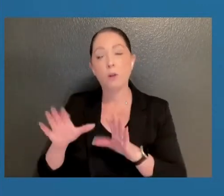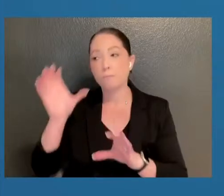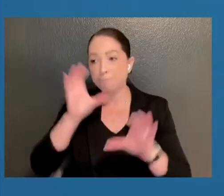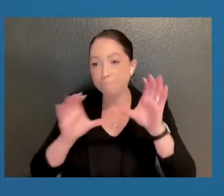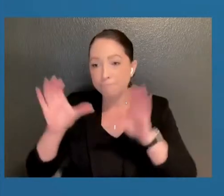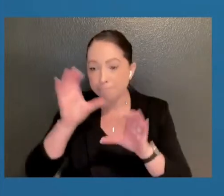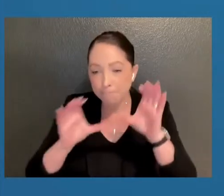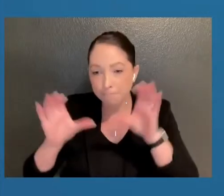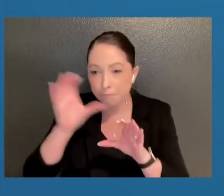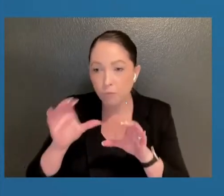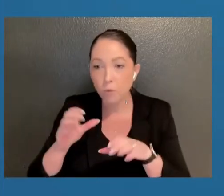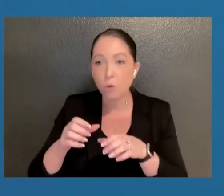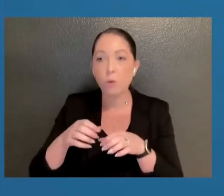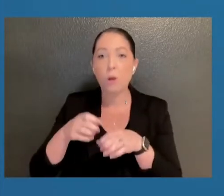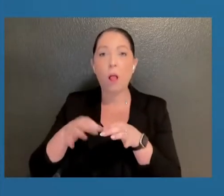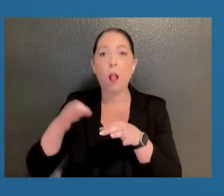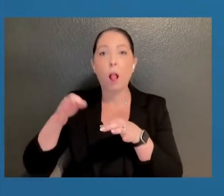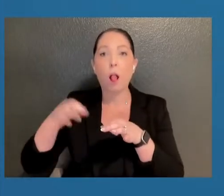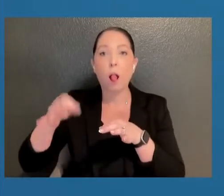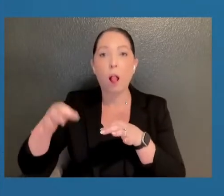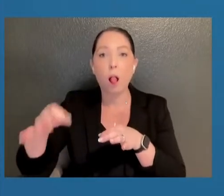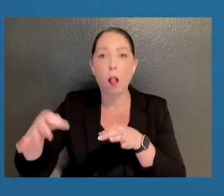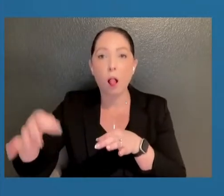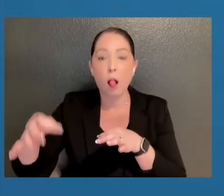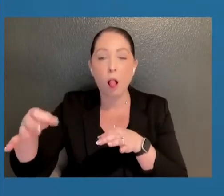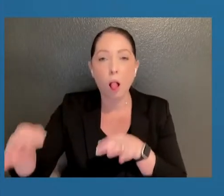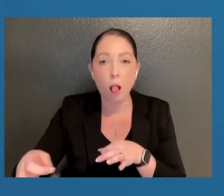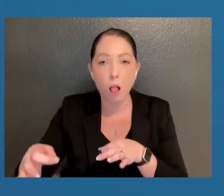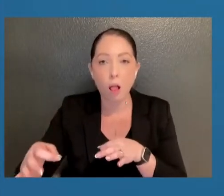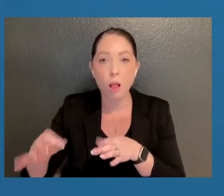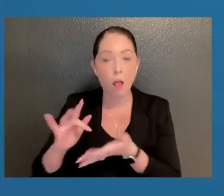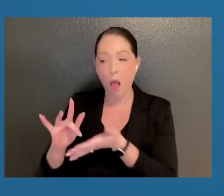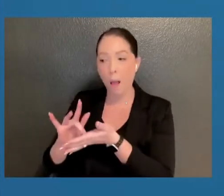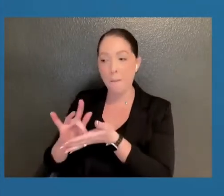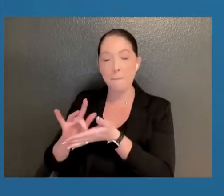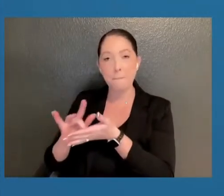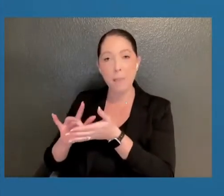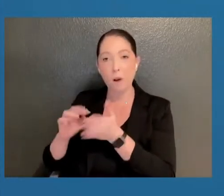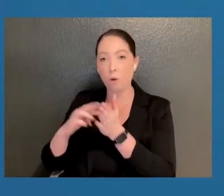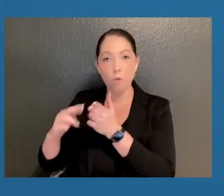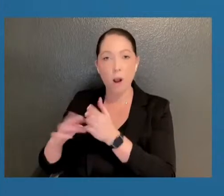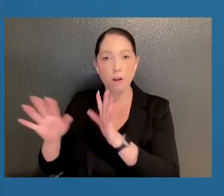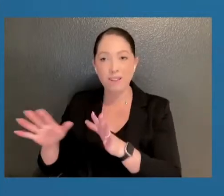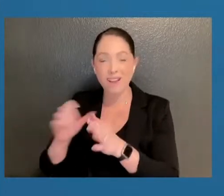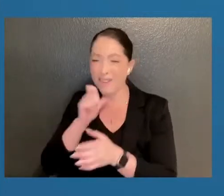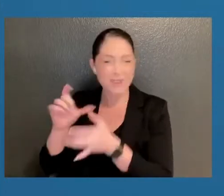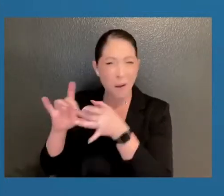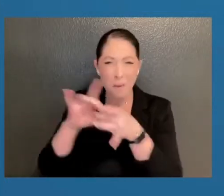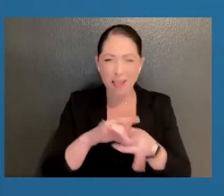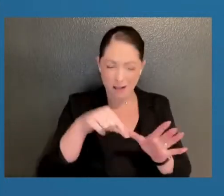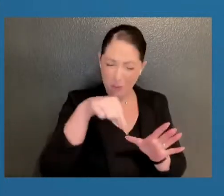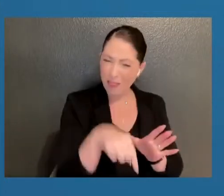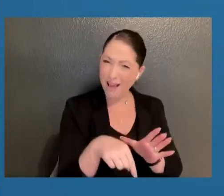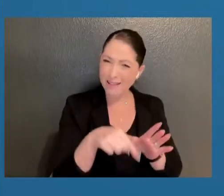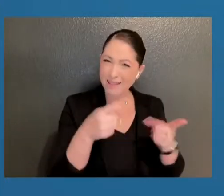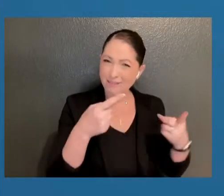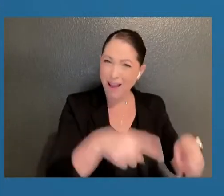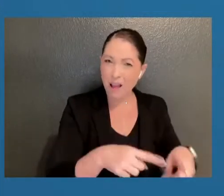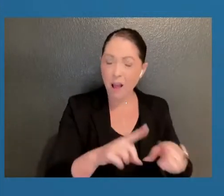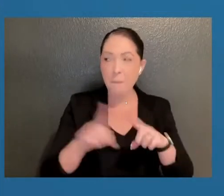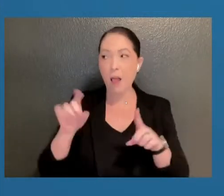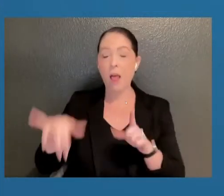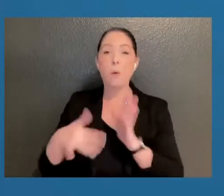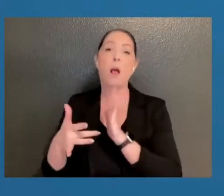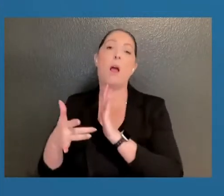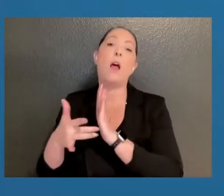that the victim had forgotten about. Unrelated to the circumstances, but that was the technicality that allowed that case